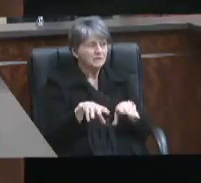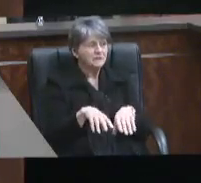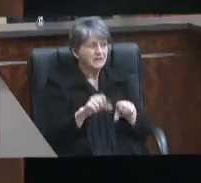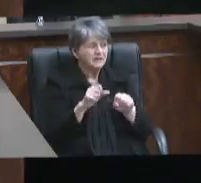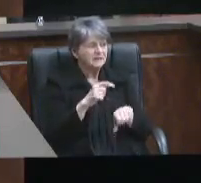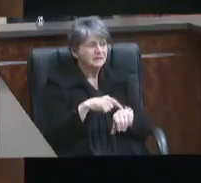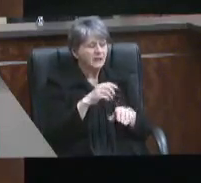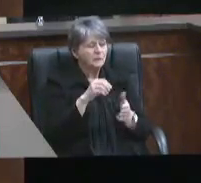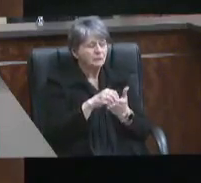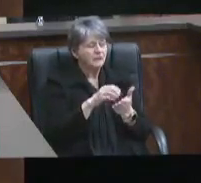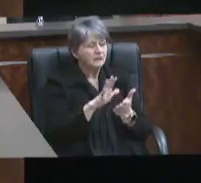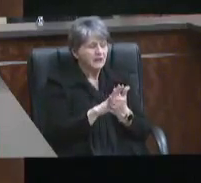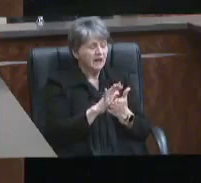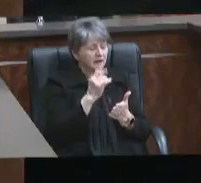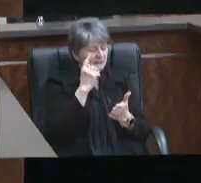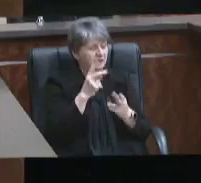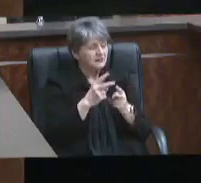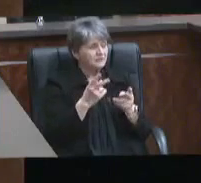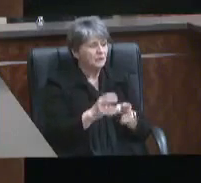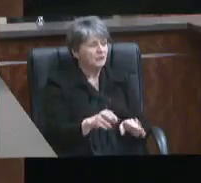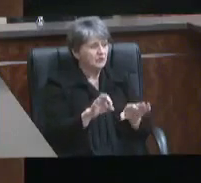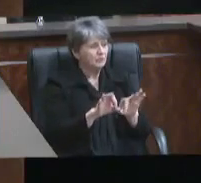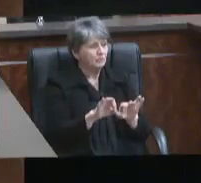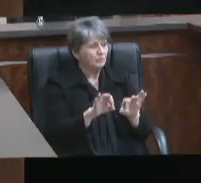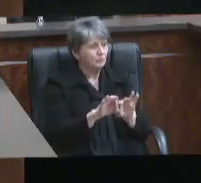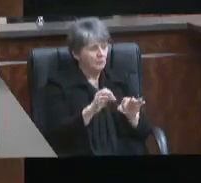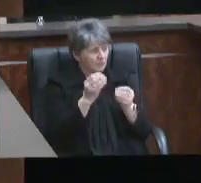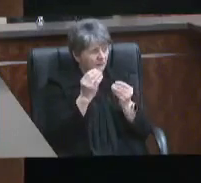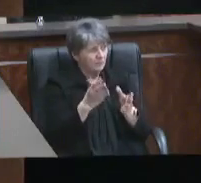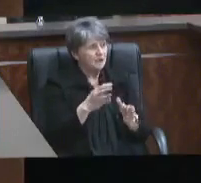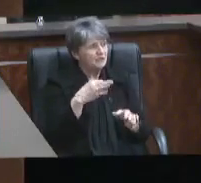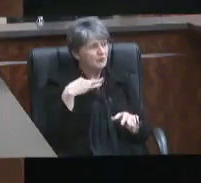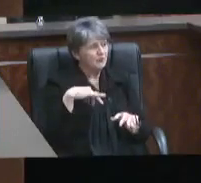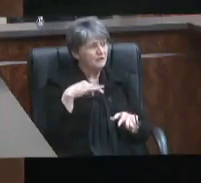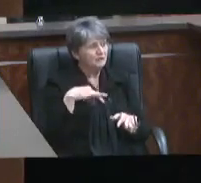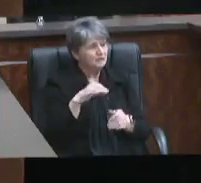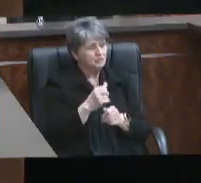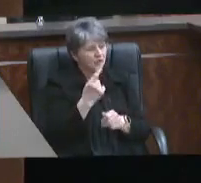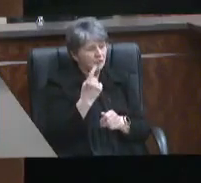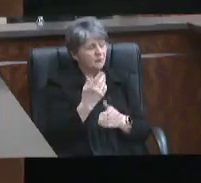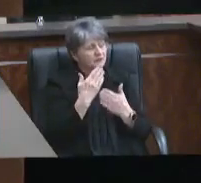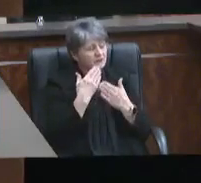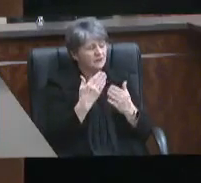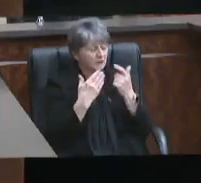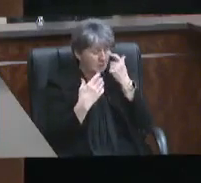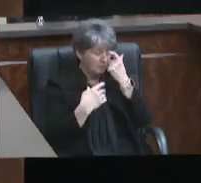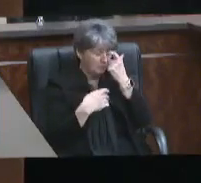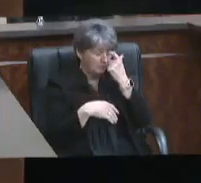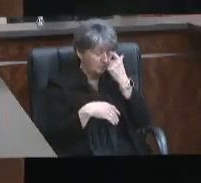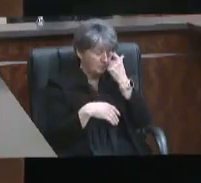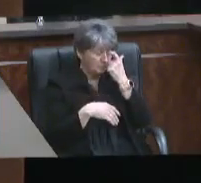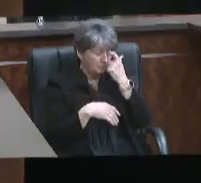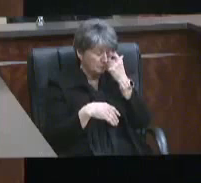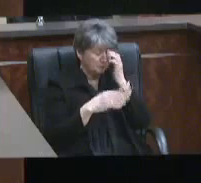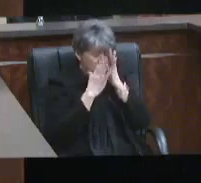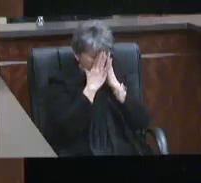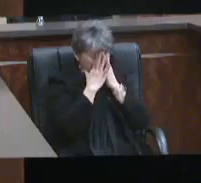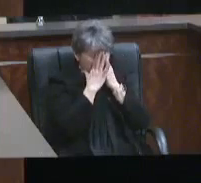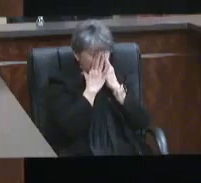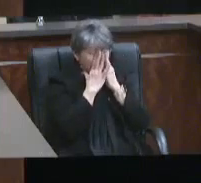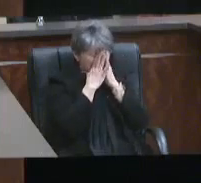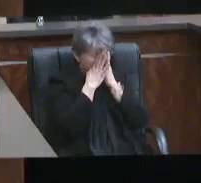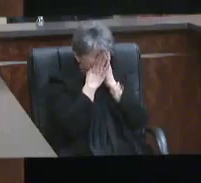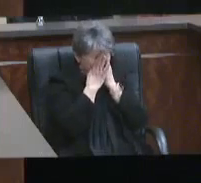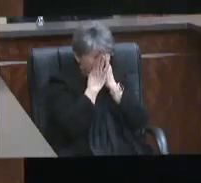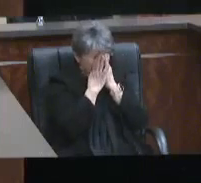very important information that will be beneficial to everybody in the region. So thank you. Thank you for what you're doing. Appreciate it. Thank you, sir. Thank you, Mr. President.